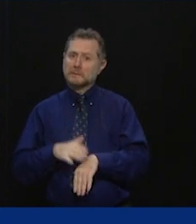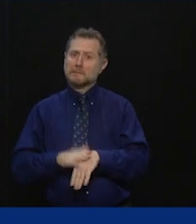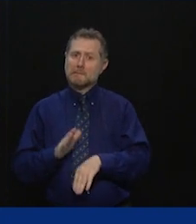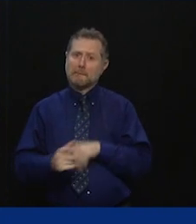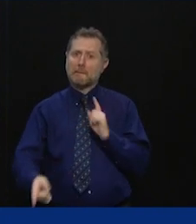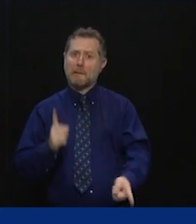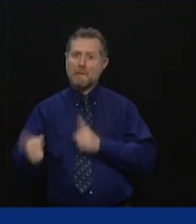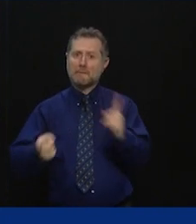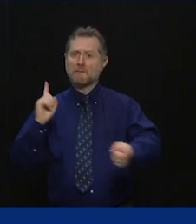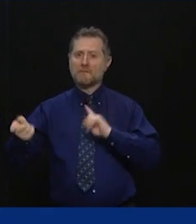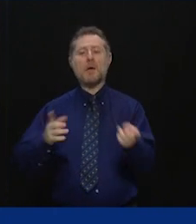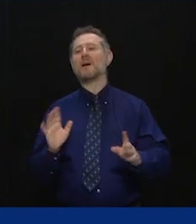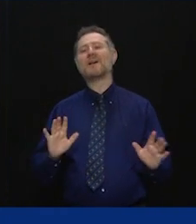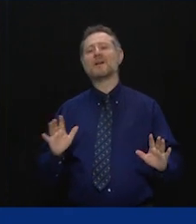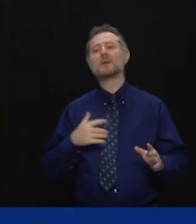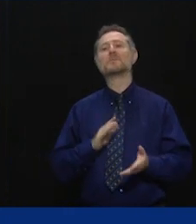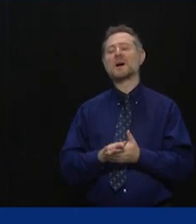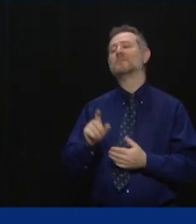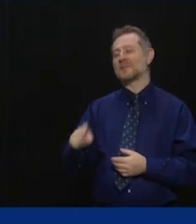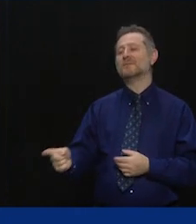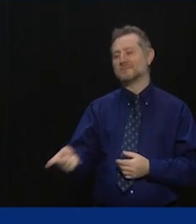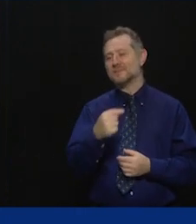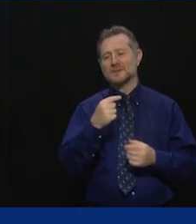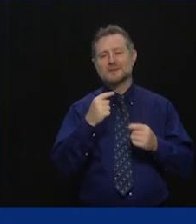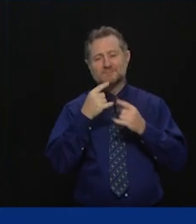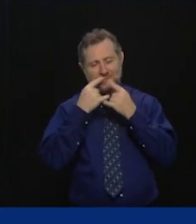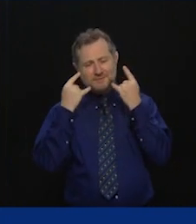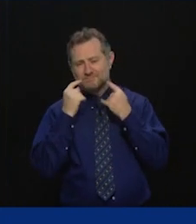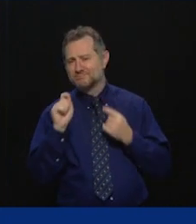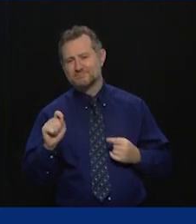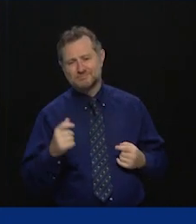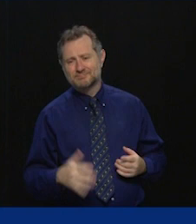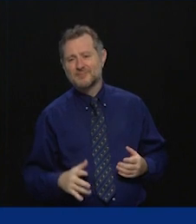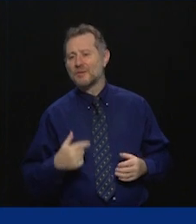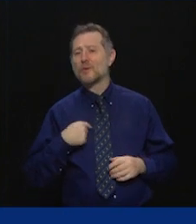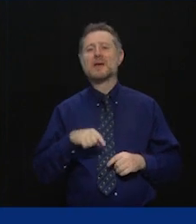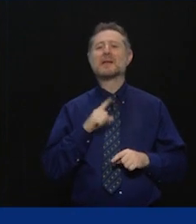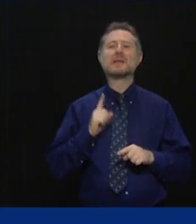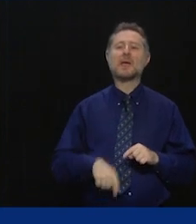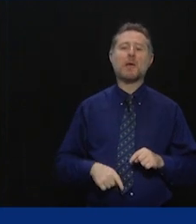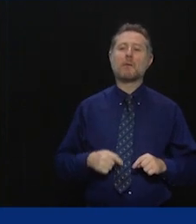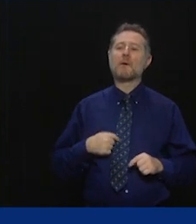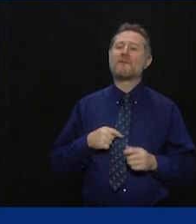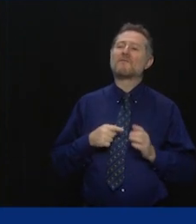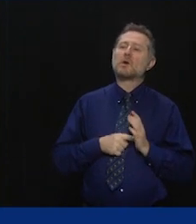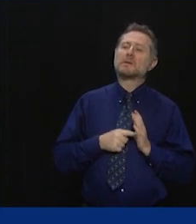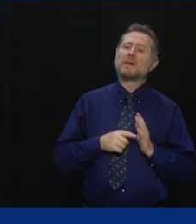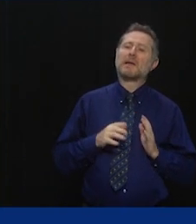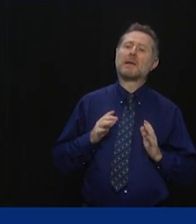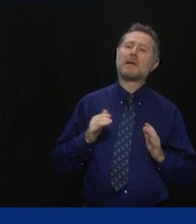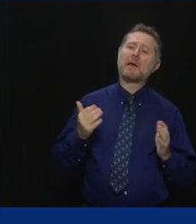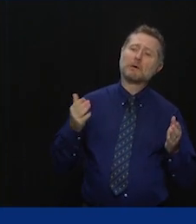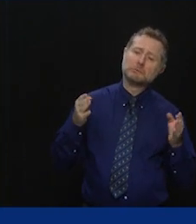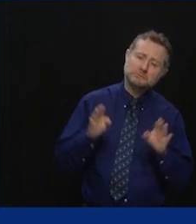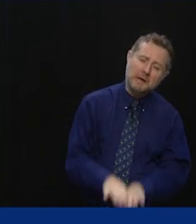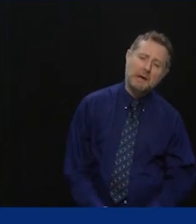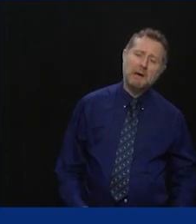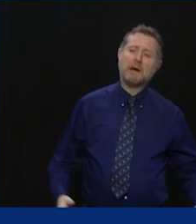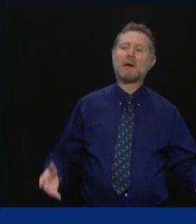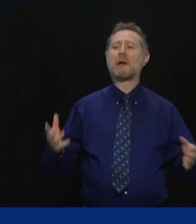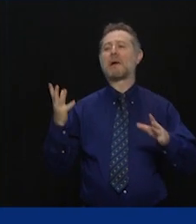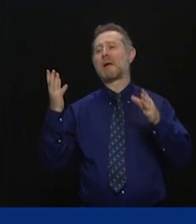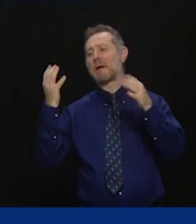wearing the masks. They have to be wearing the masks. We cannot afford to have shutdowns. Occasionally we'll have that